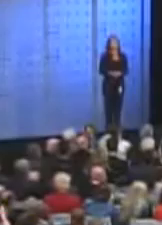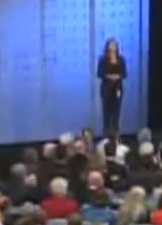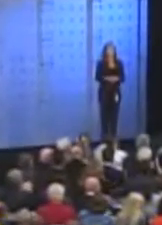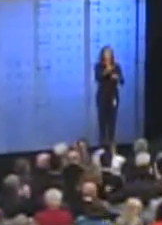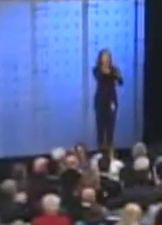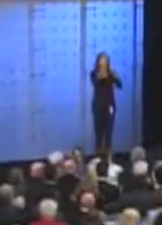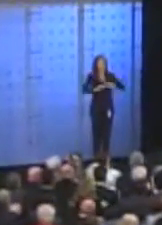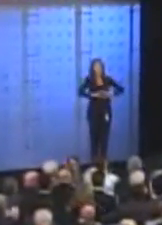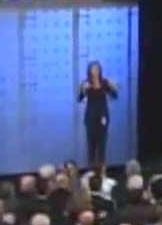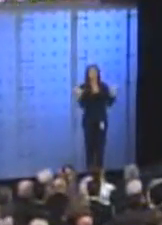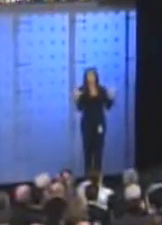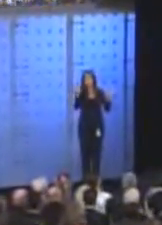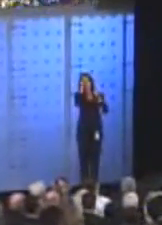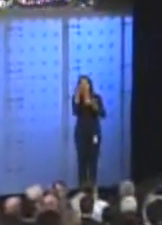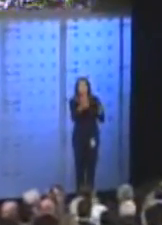And let me be clear,